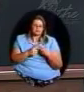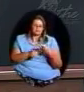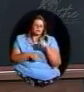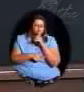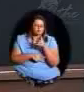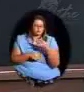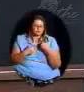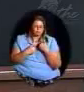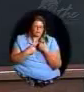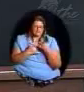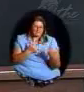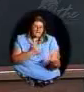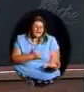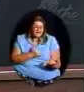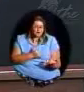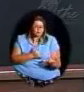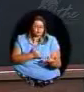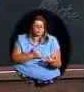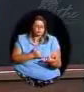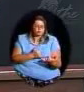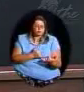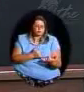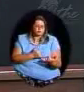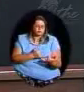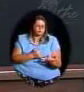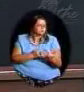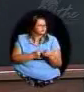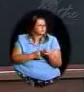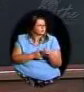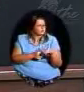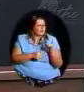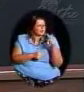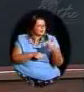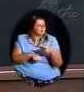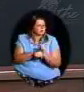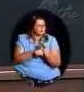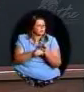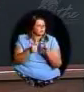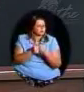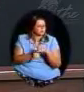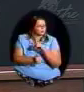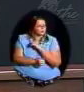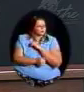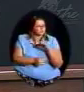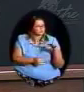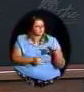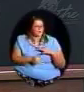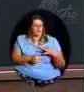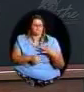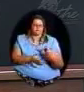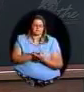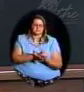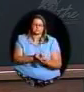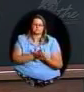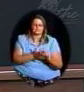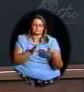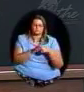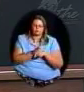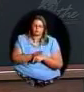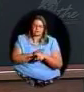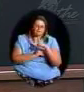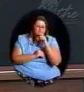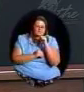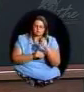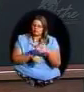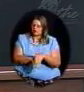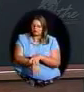that we get that now so that we can work with staff or come back and discuss this further with you, because they're not